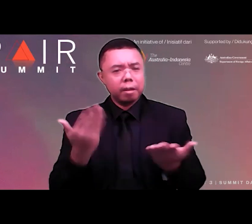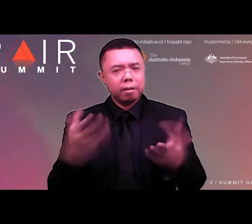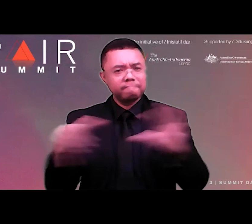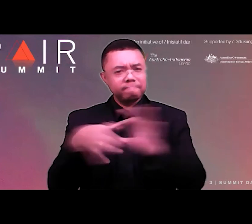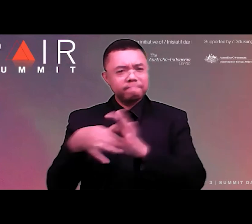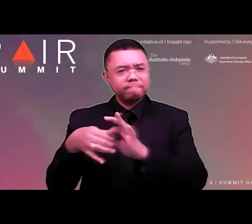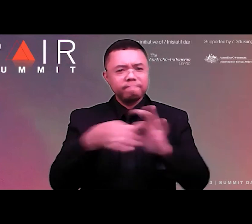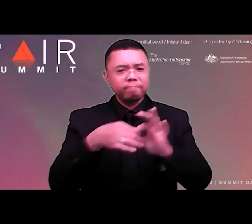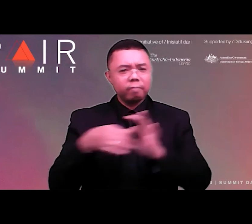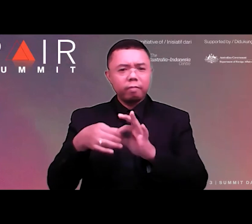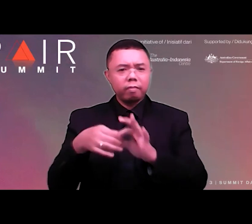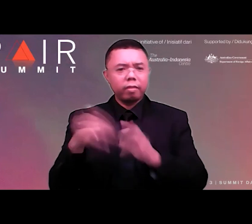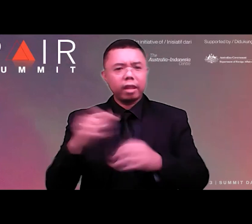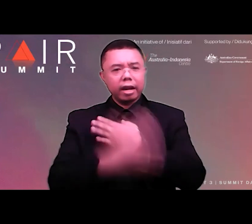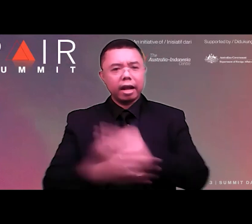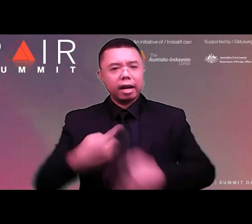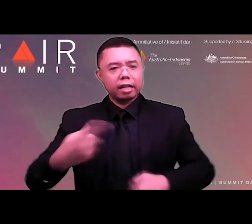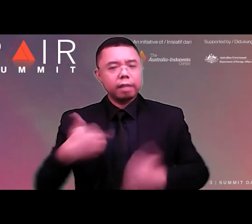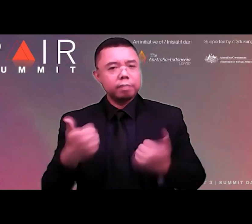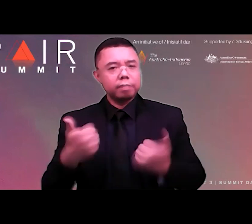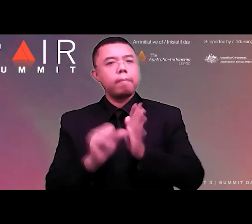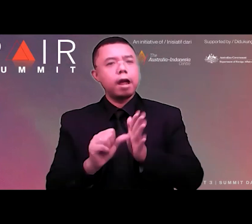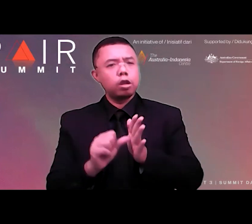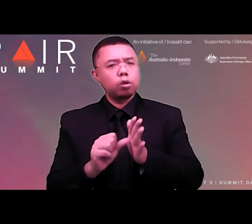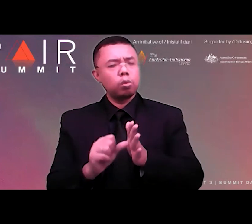and innovative approaches to these challenges.